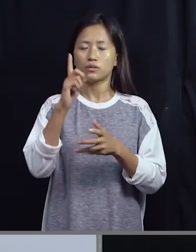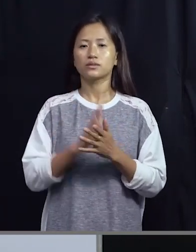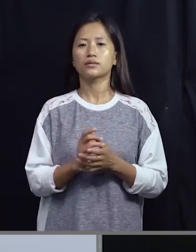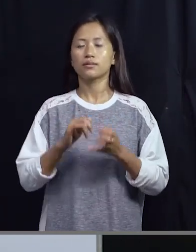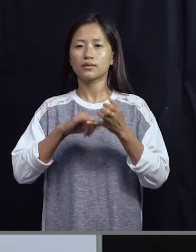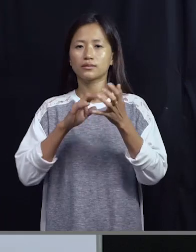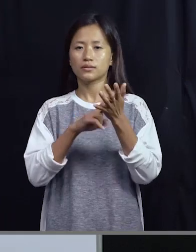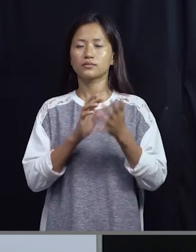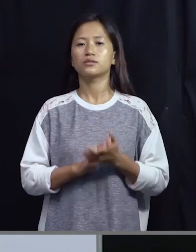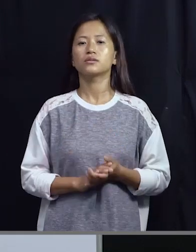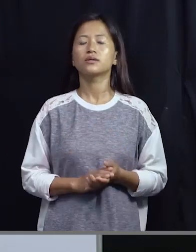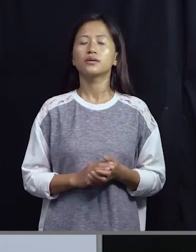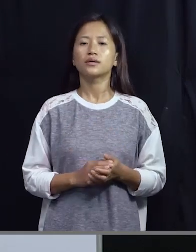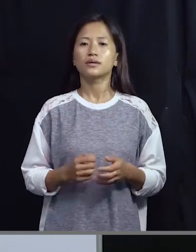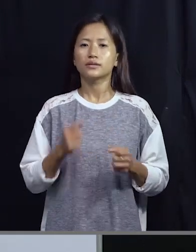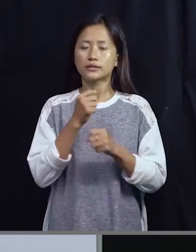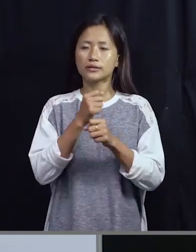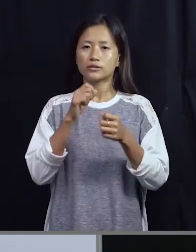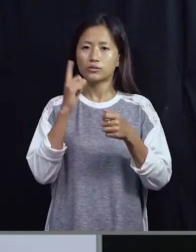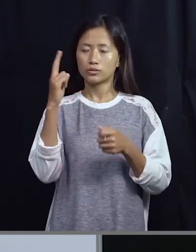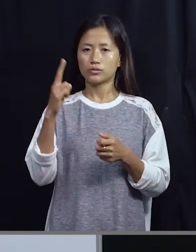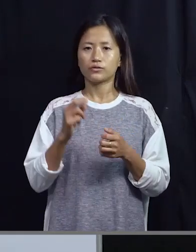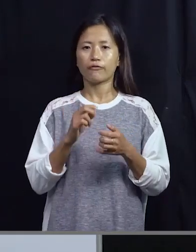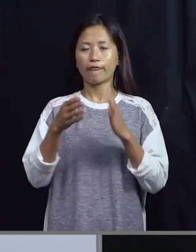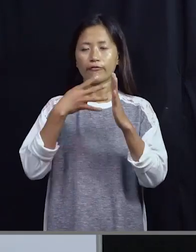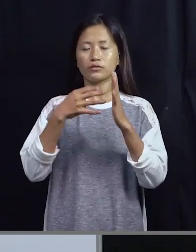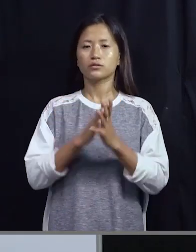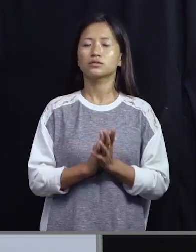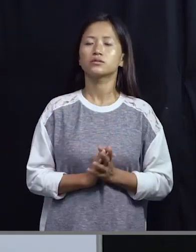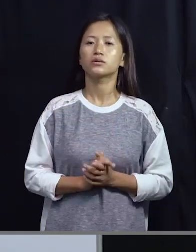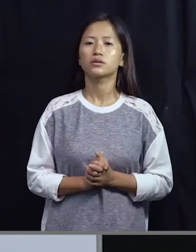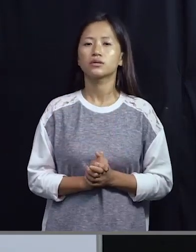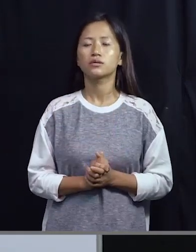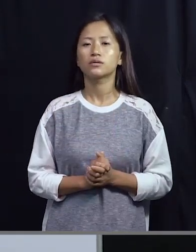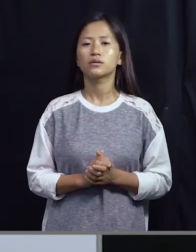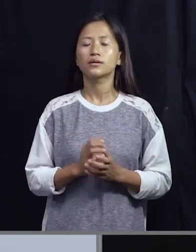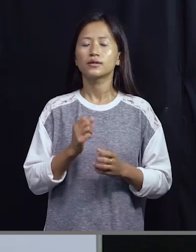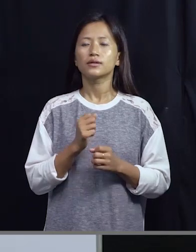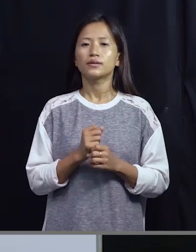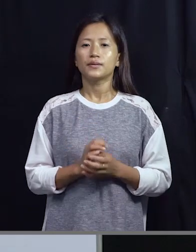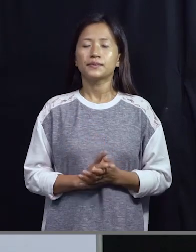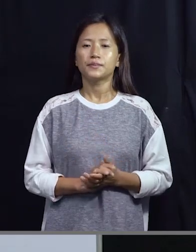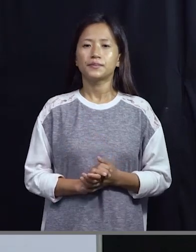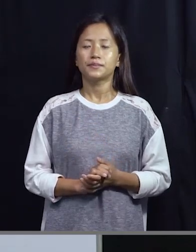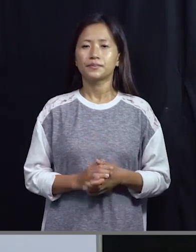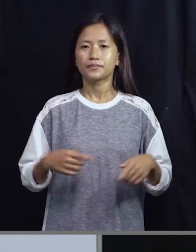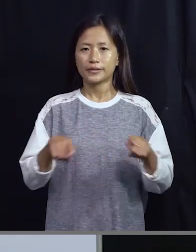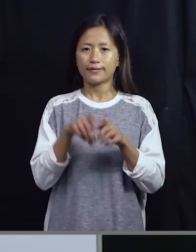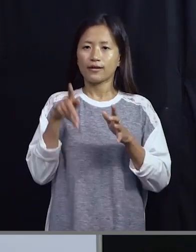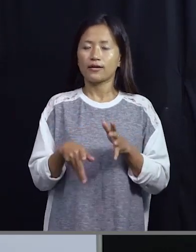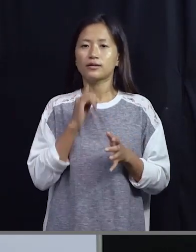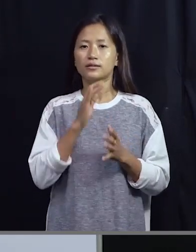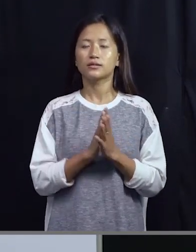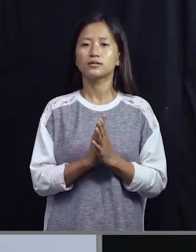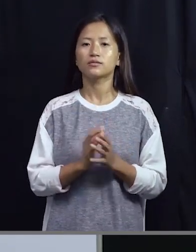S, and G2 phases. So there are three phases in interphase, G1, S, and G2. And it is